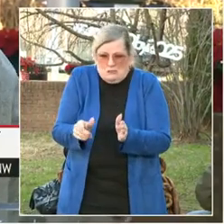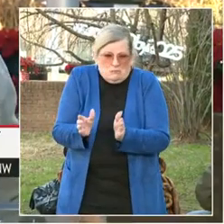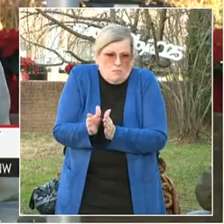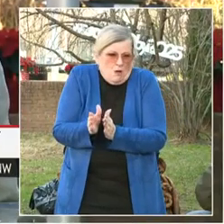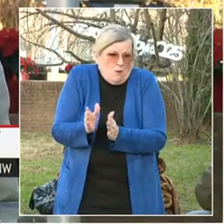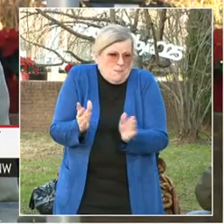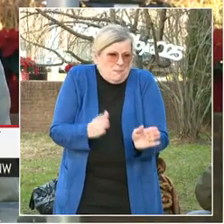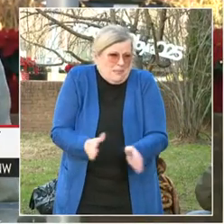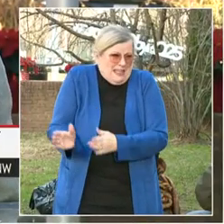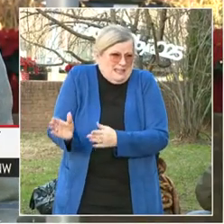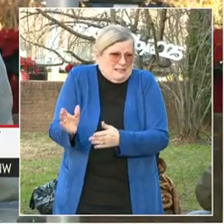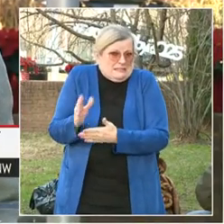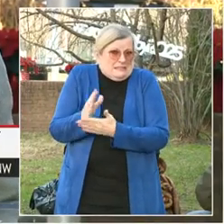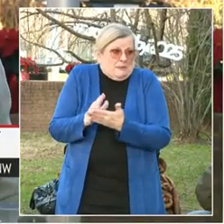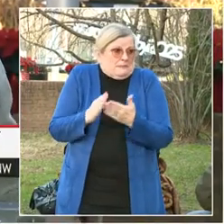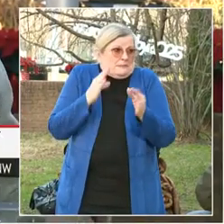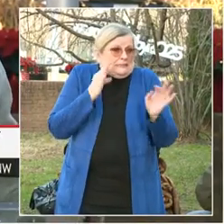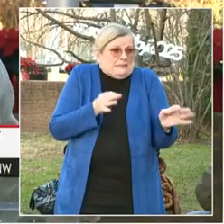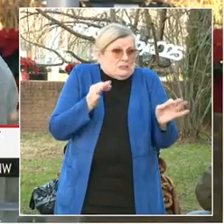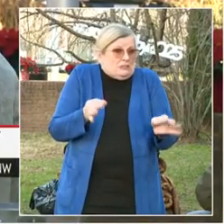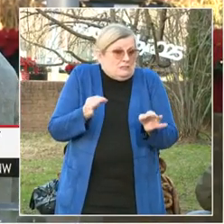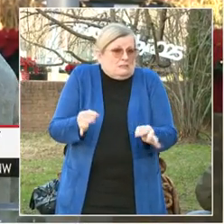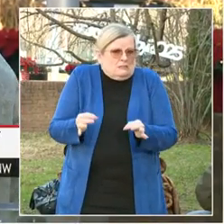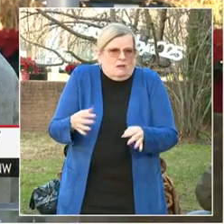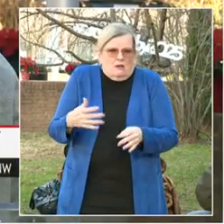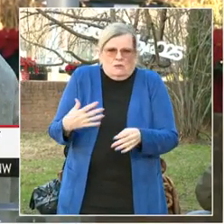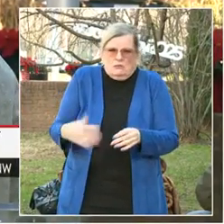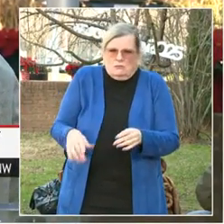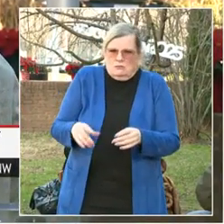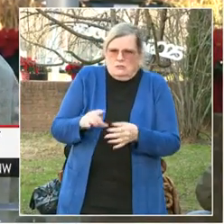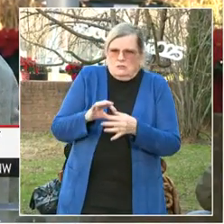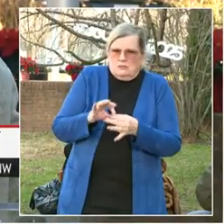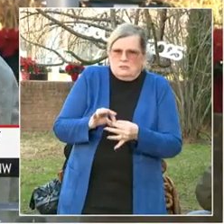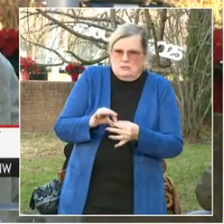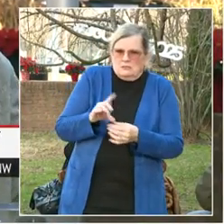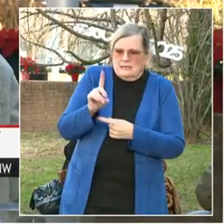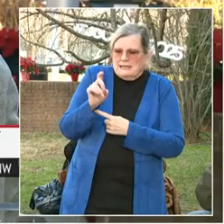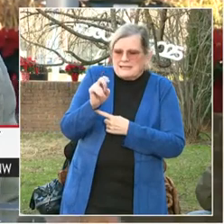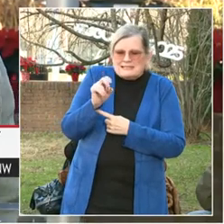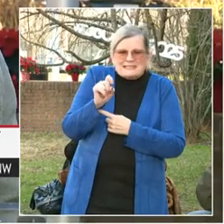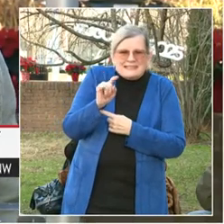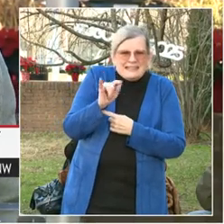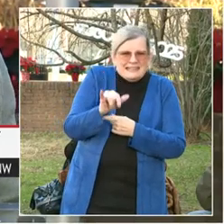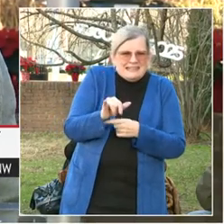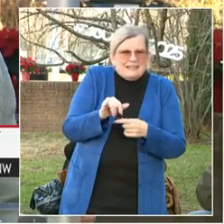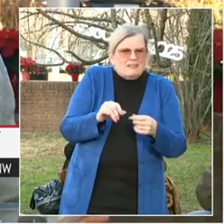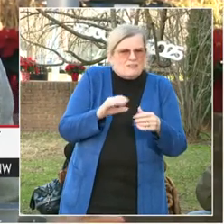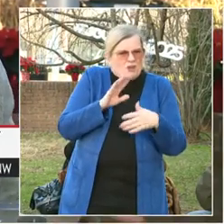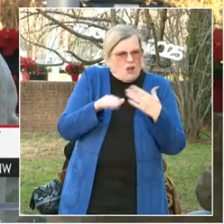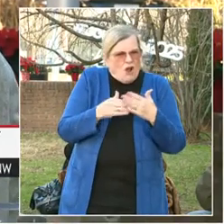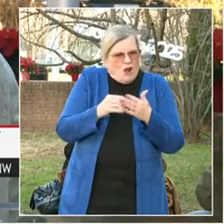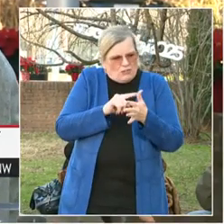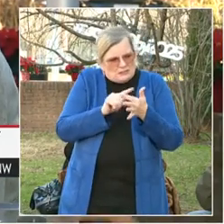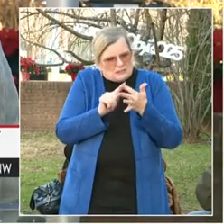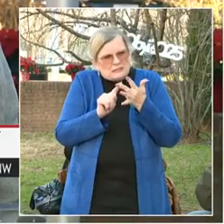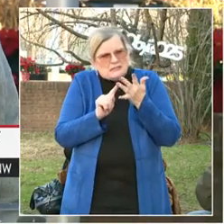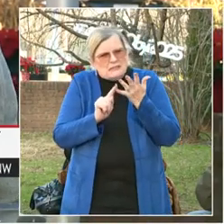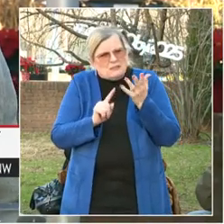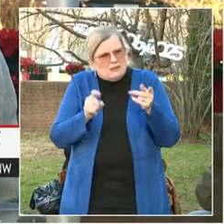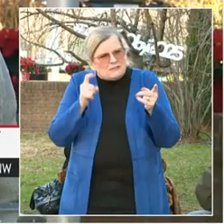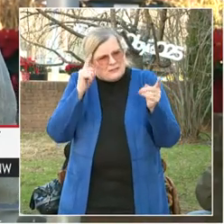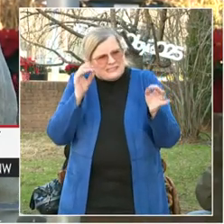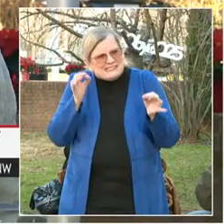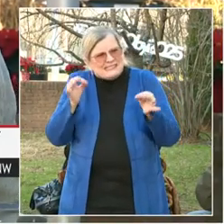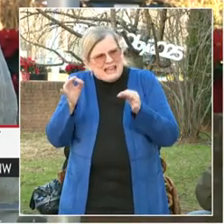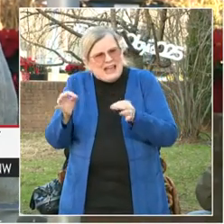of the decisions about density and all of the things that go to determine what can be built